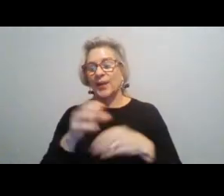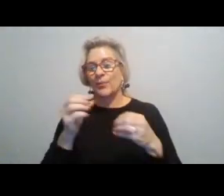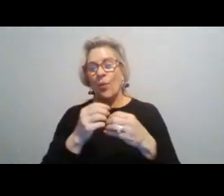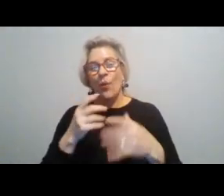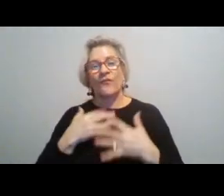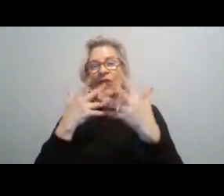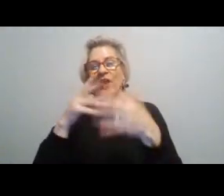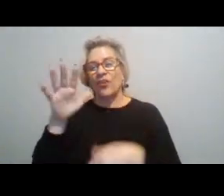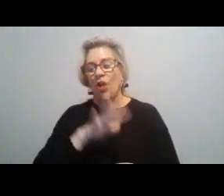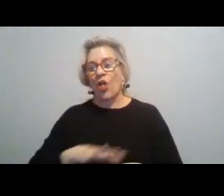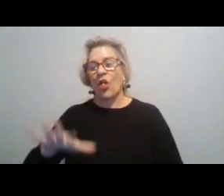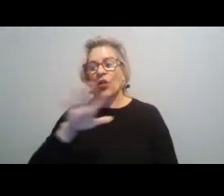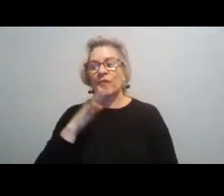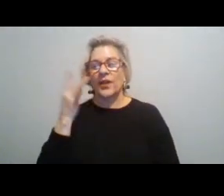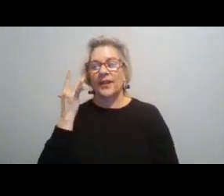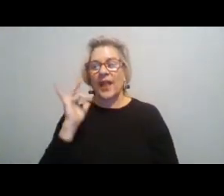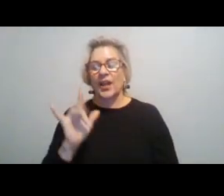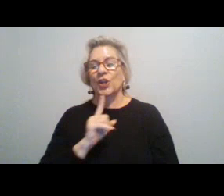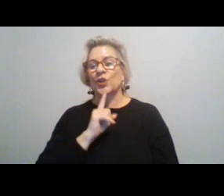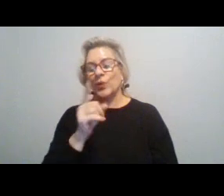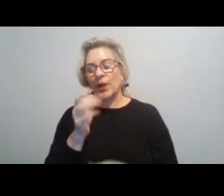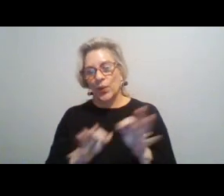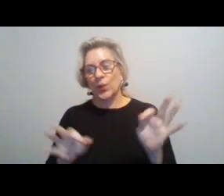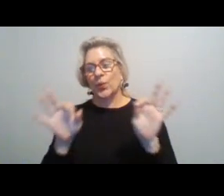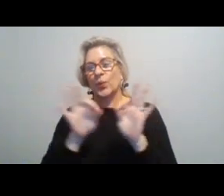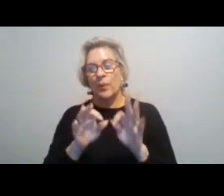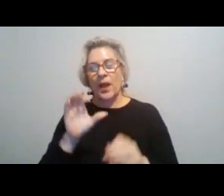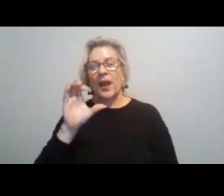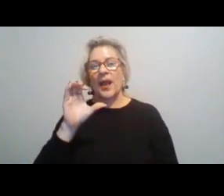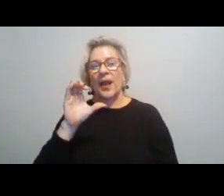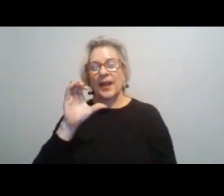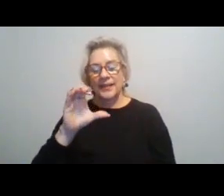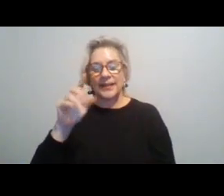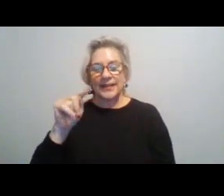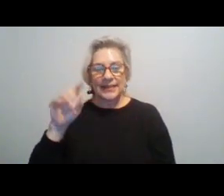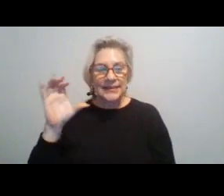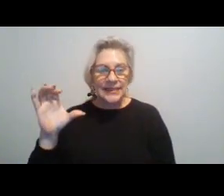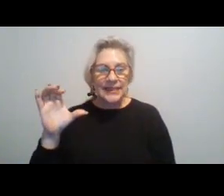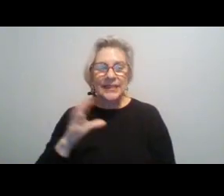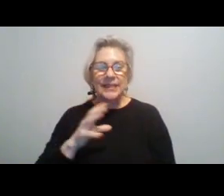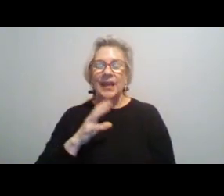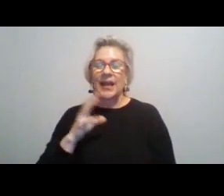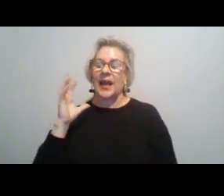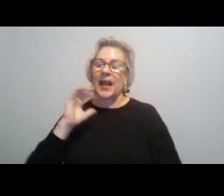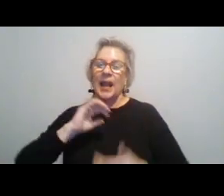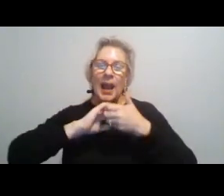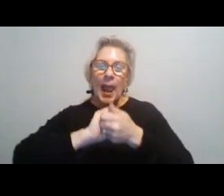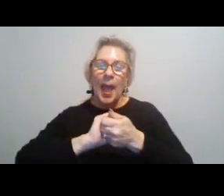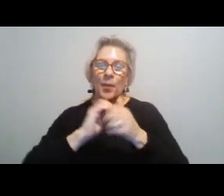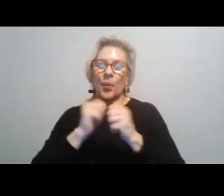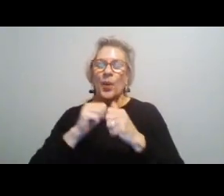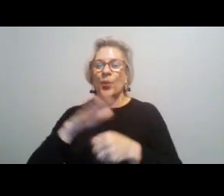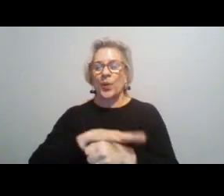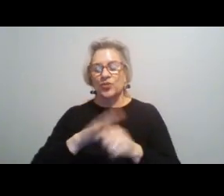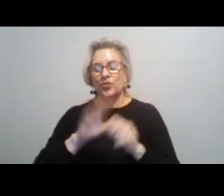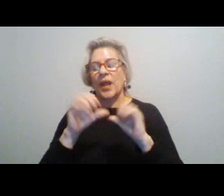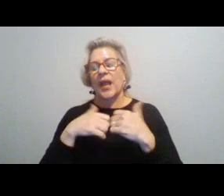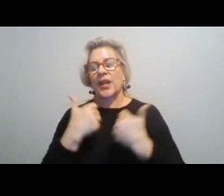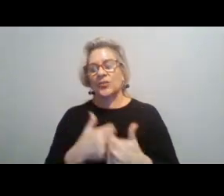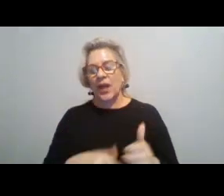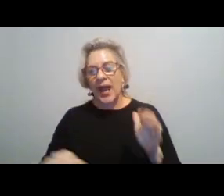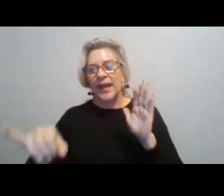California, it's truly critical that CalSTA, Caltrans, and CTC collaborate with regional agencies to identify